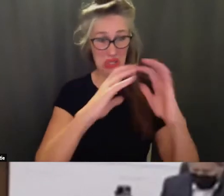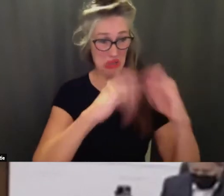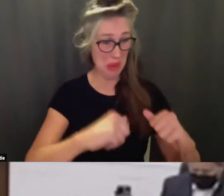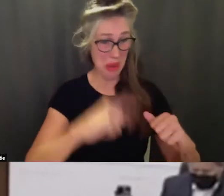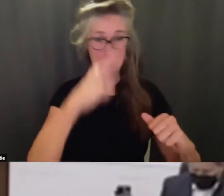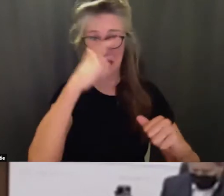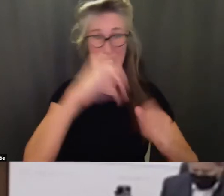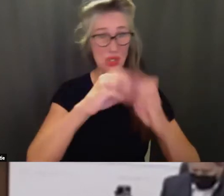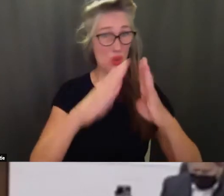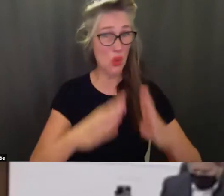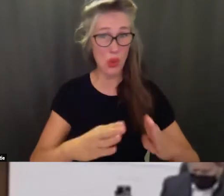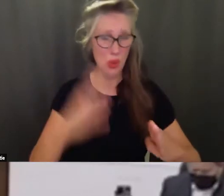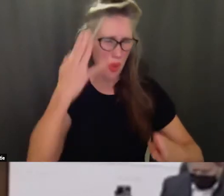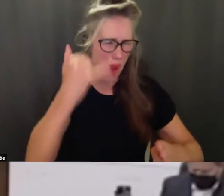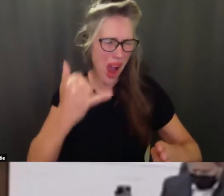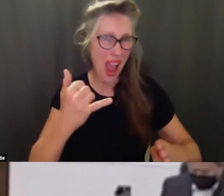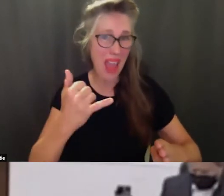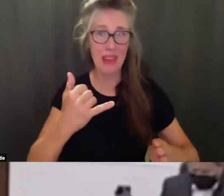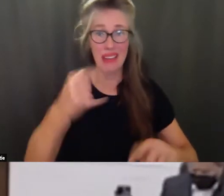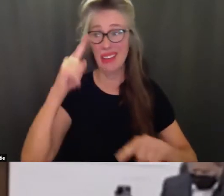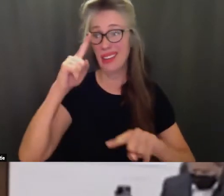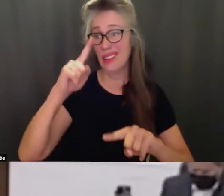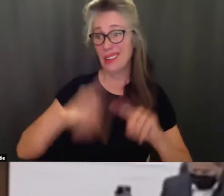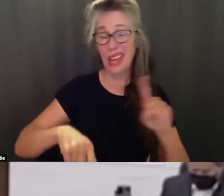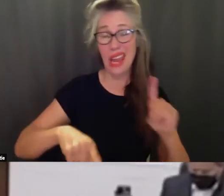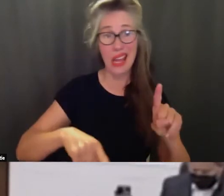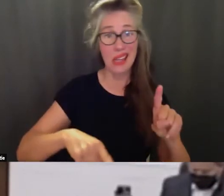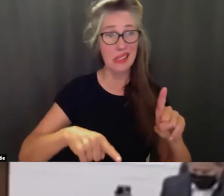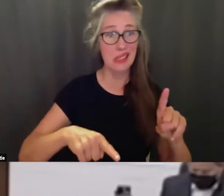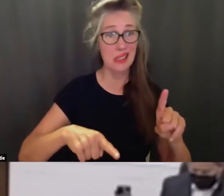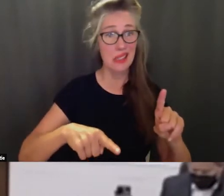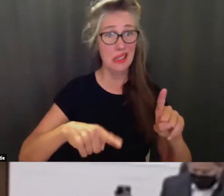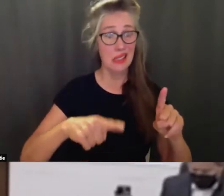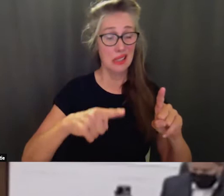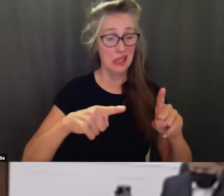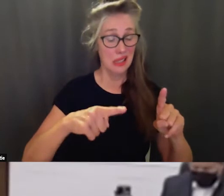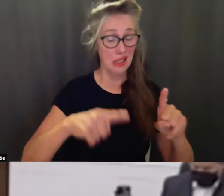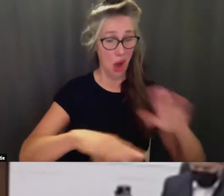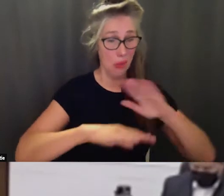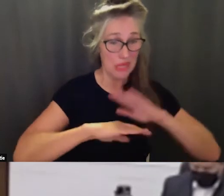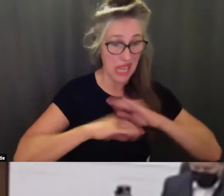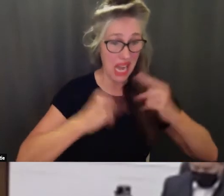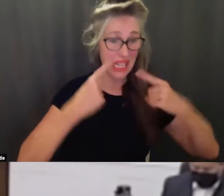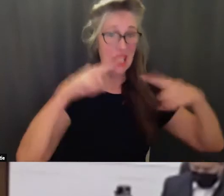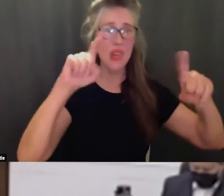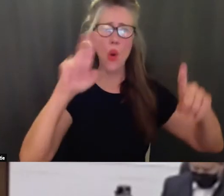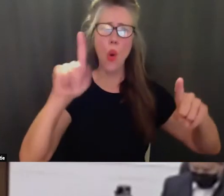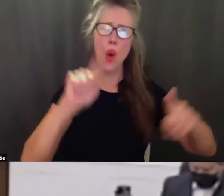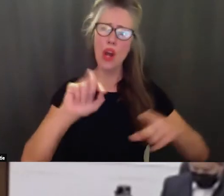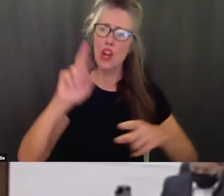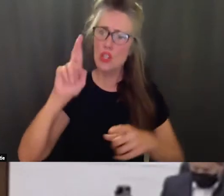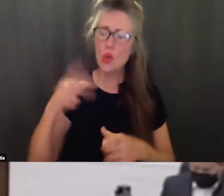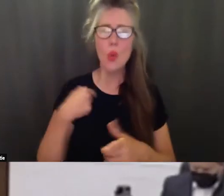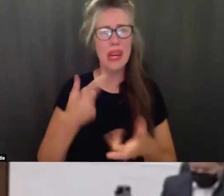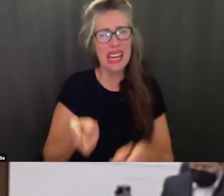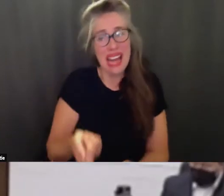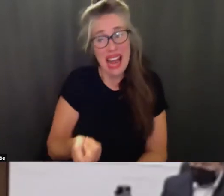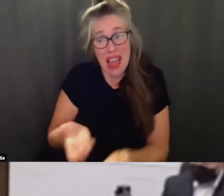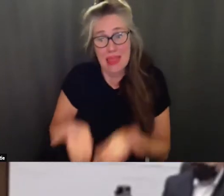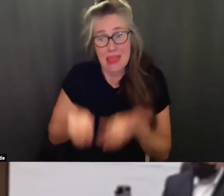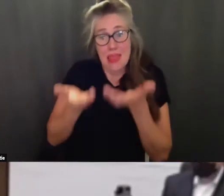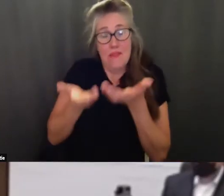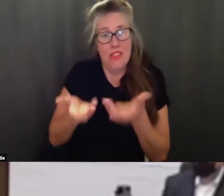students are not able to attain it, or do we lift the students up to the level where they are able to participate? So these